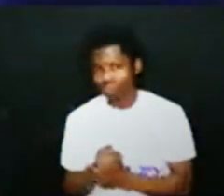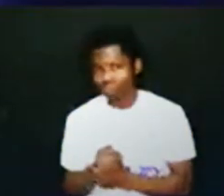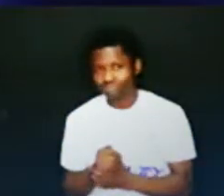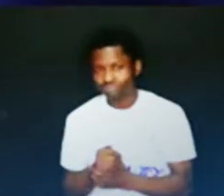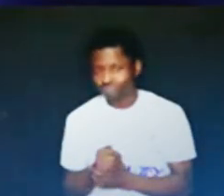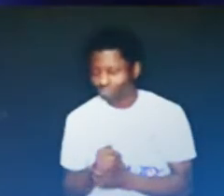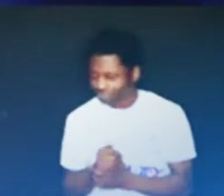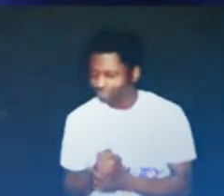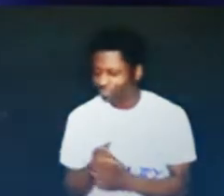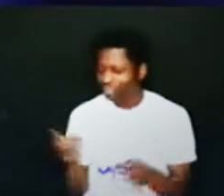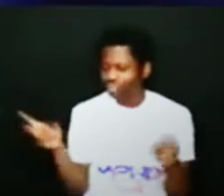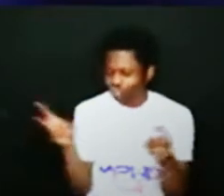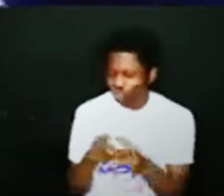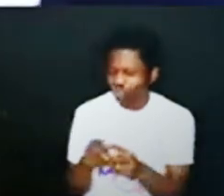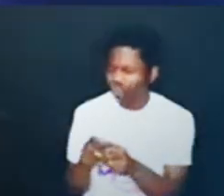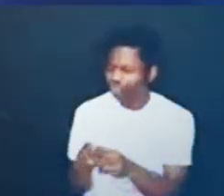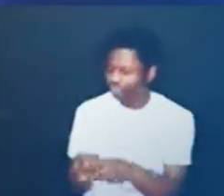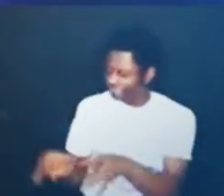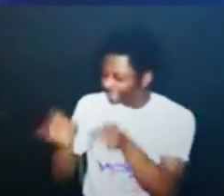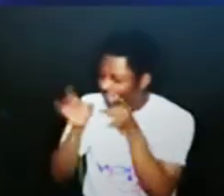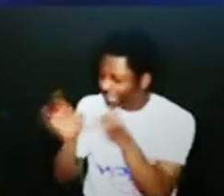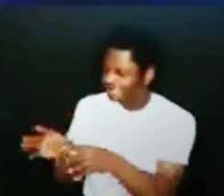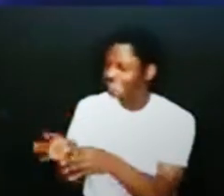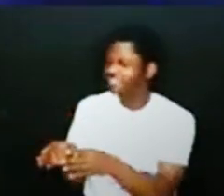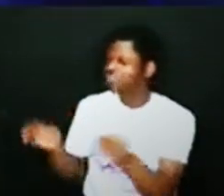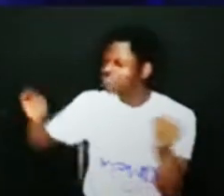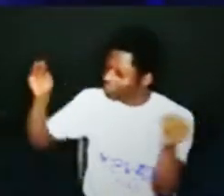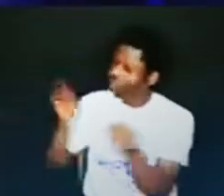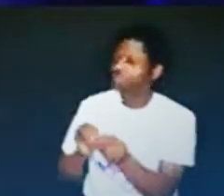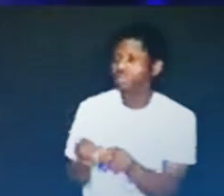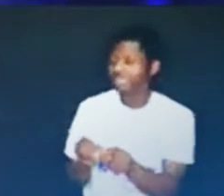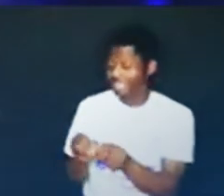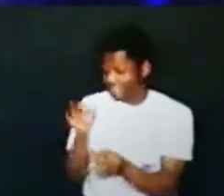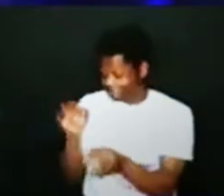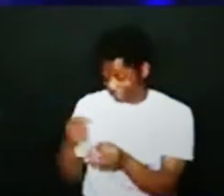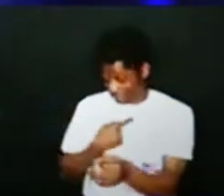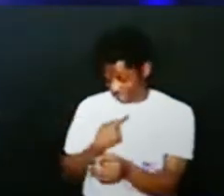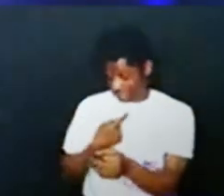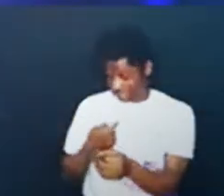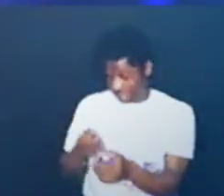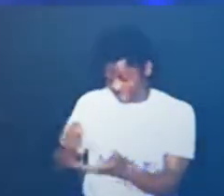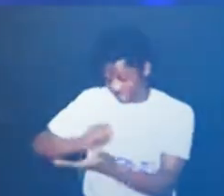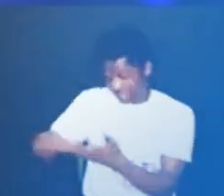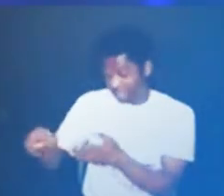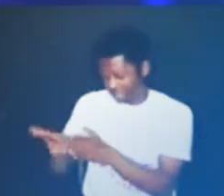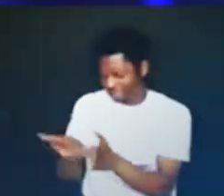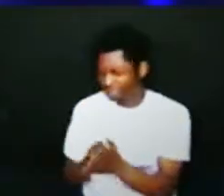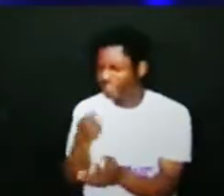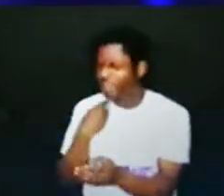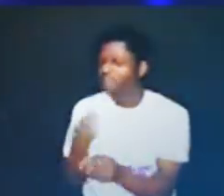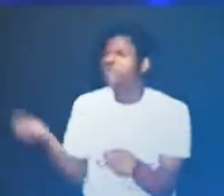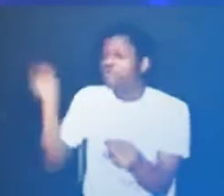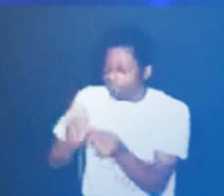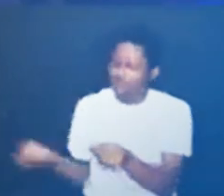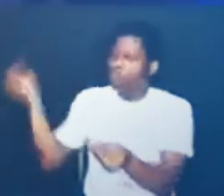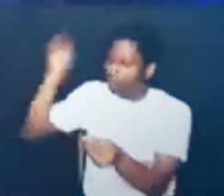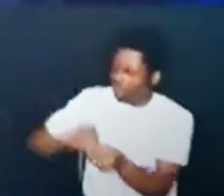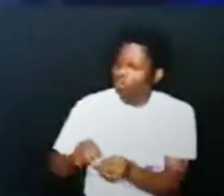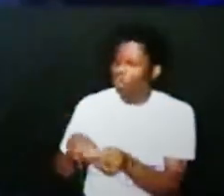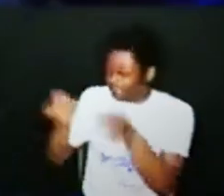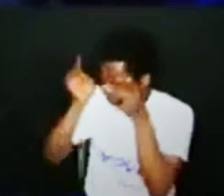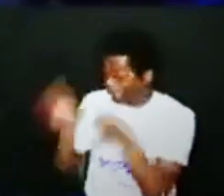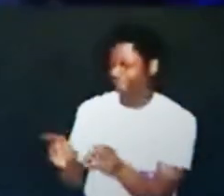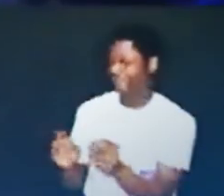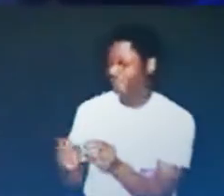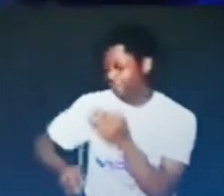more, because we have already heard all the more. And so this one is all the more. Nenu anom no e ka chire